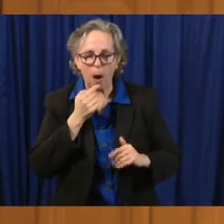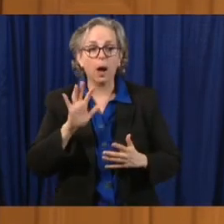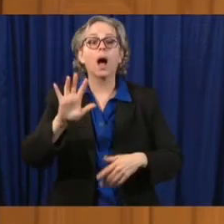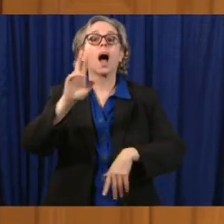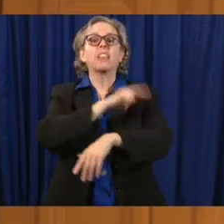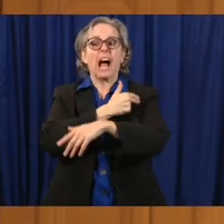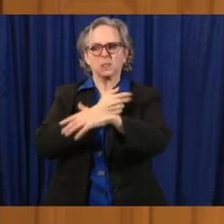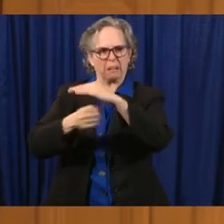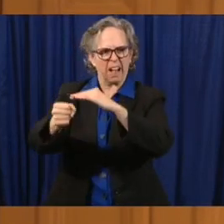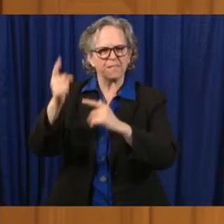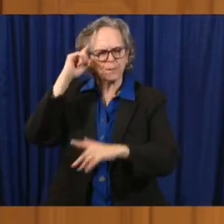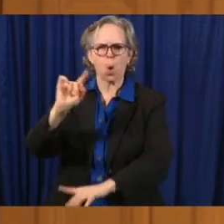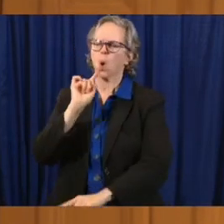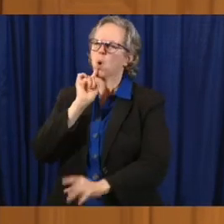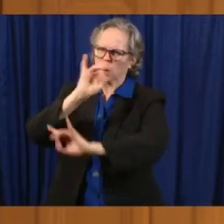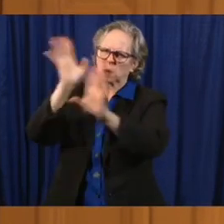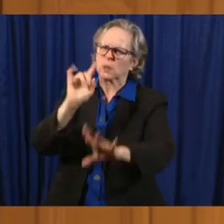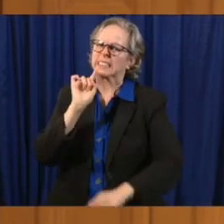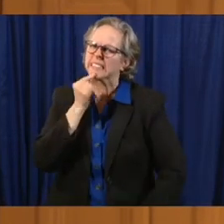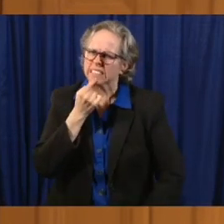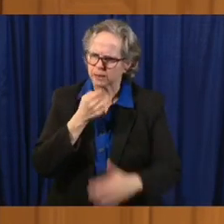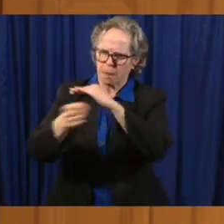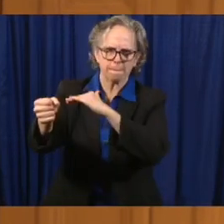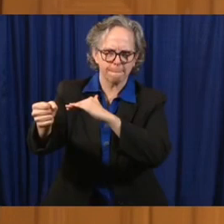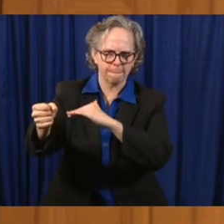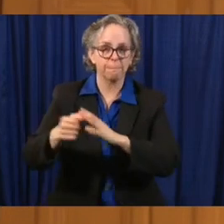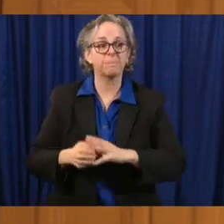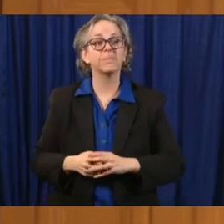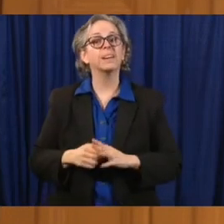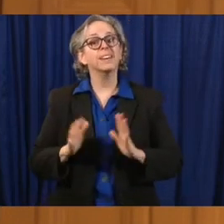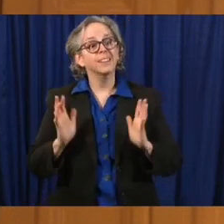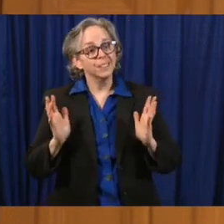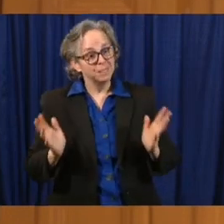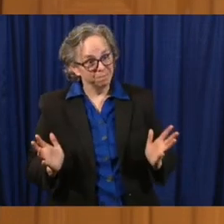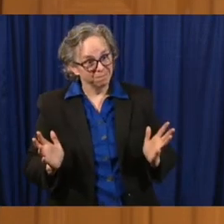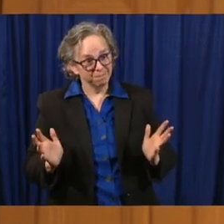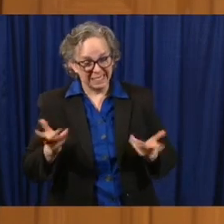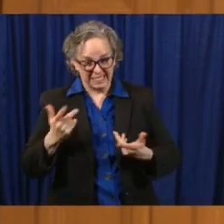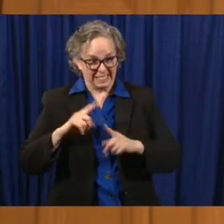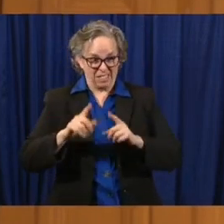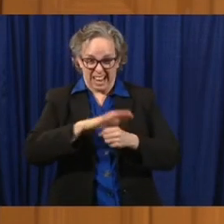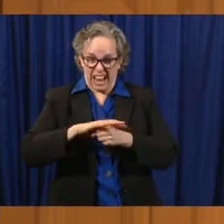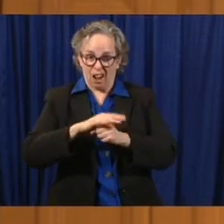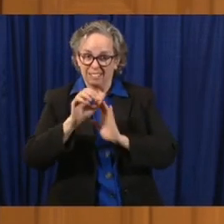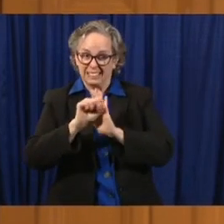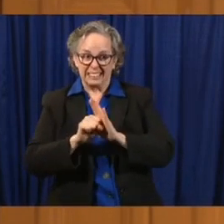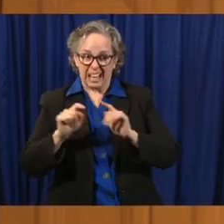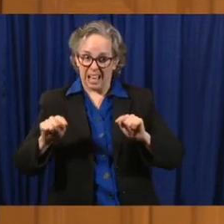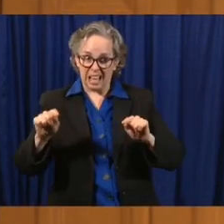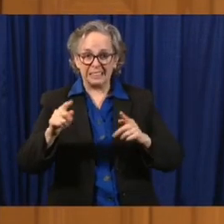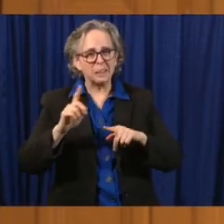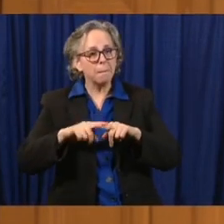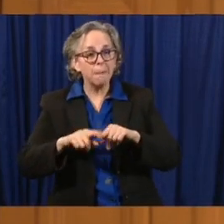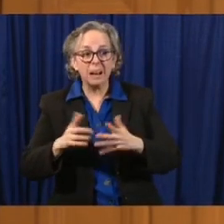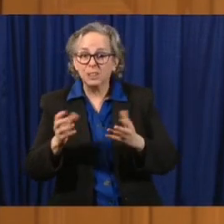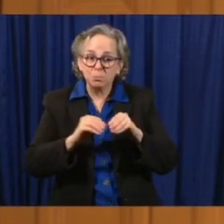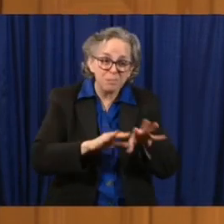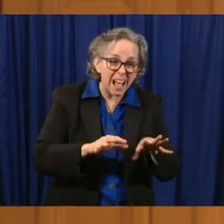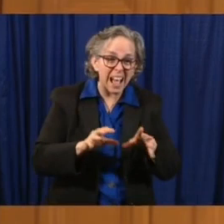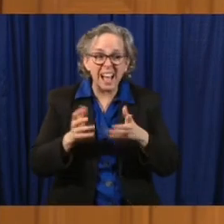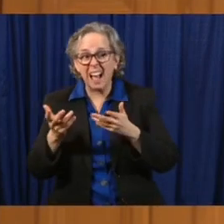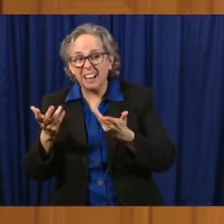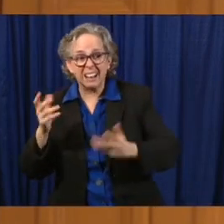facilities, like the convention center, are always meant to be lower acuity, mildly ill, not sort of the intensive care.